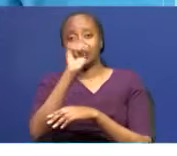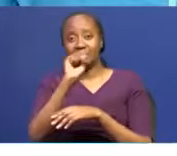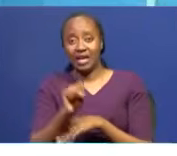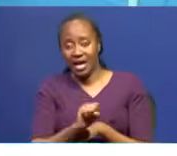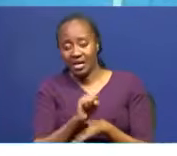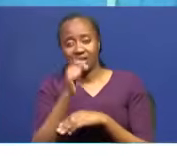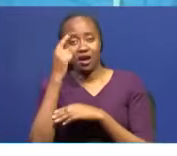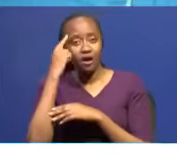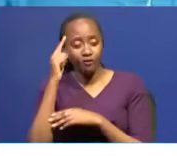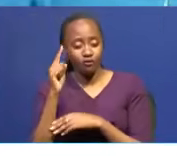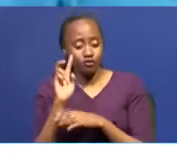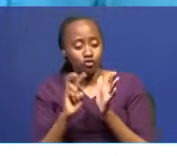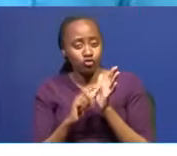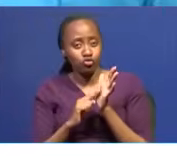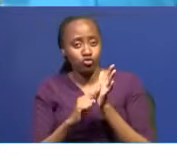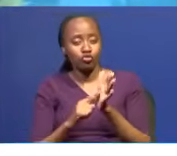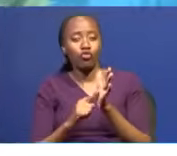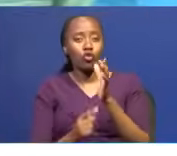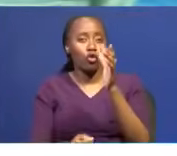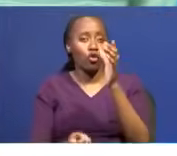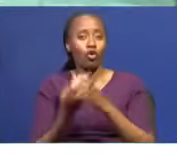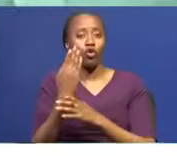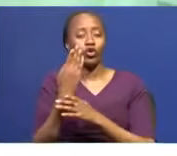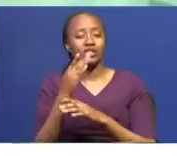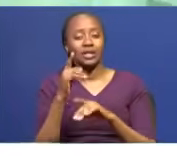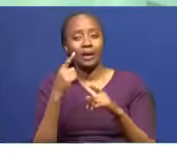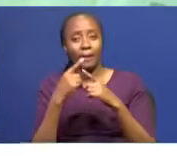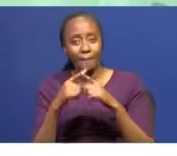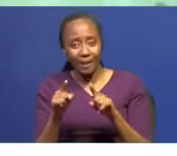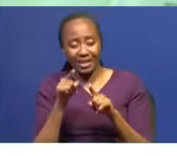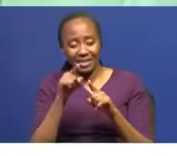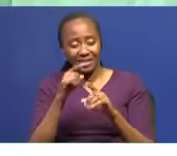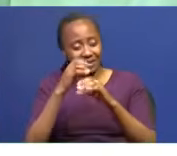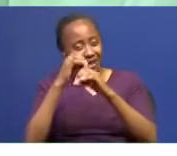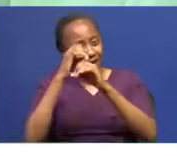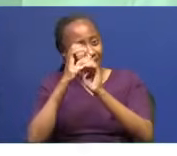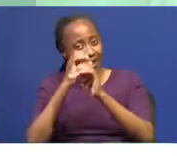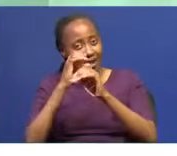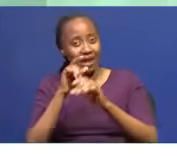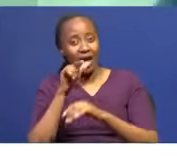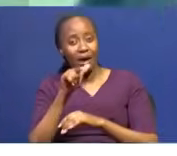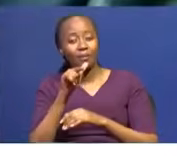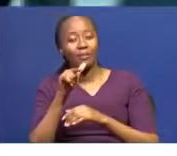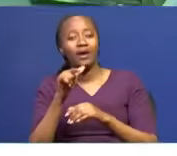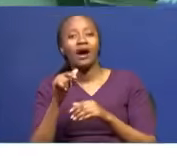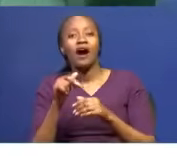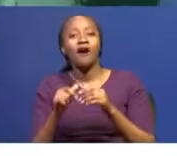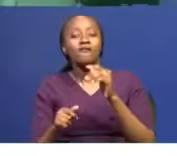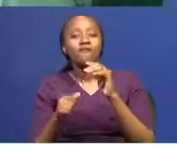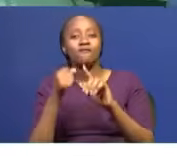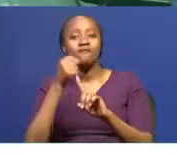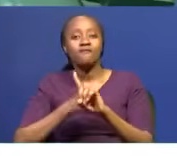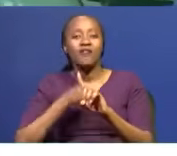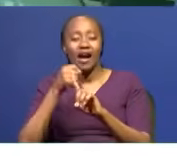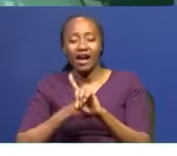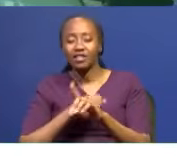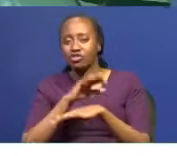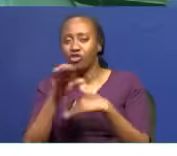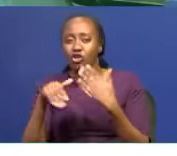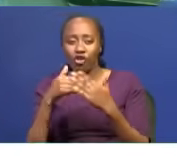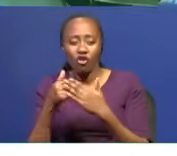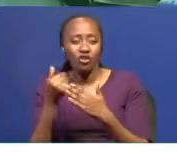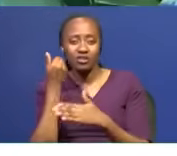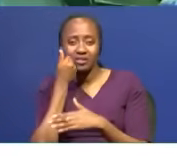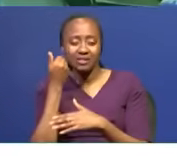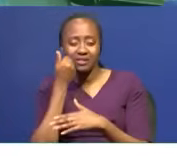launch of the laboratory, said the new genomic sequencing lab will not only fight polio, but also track threats like mpox,